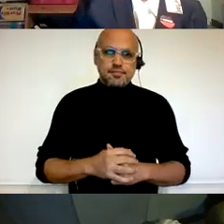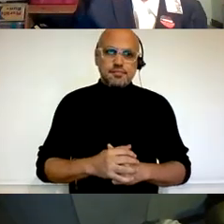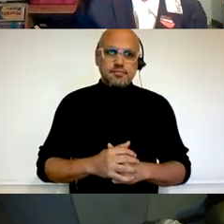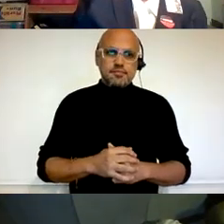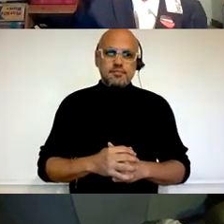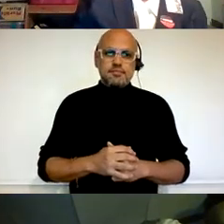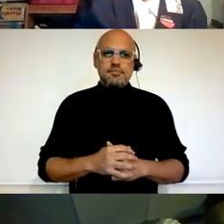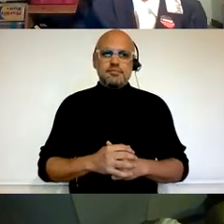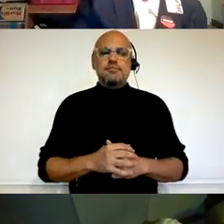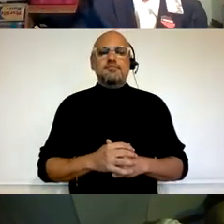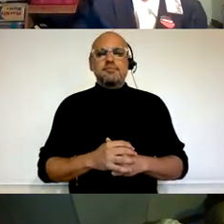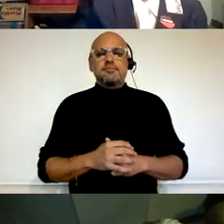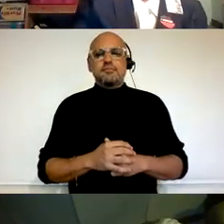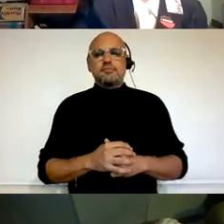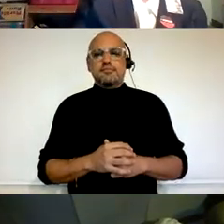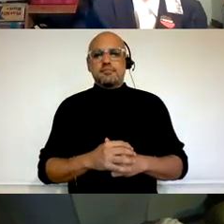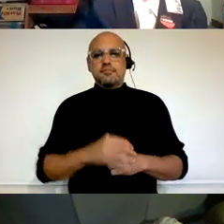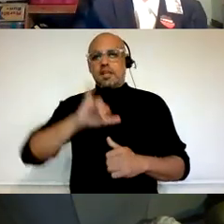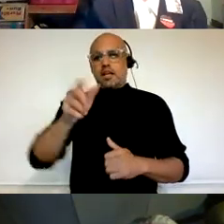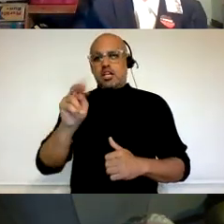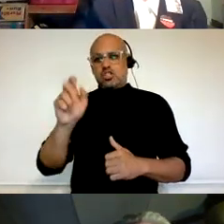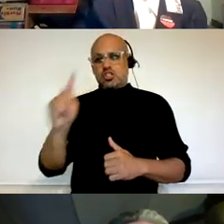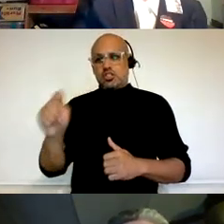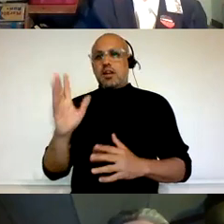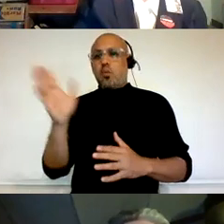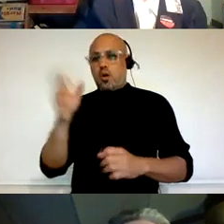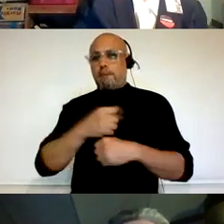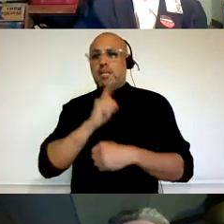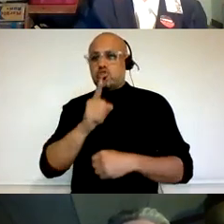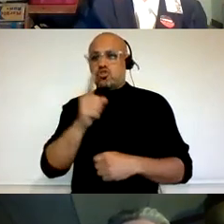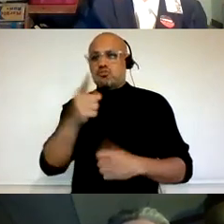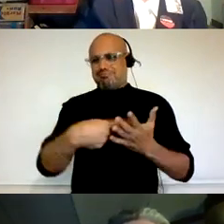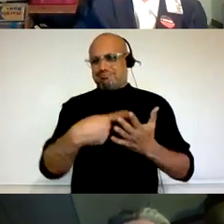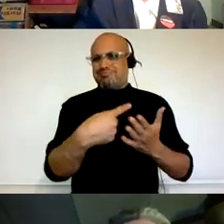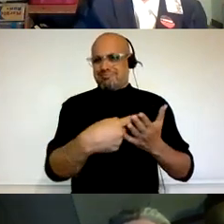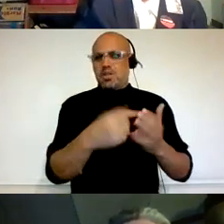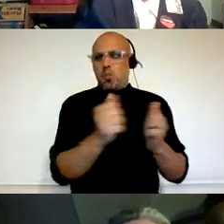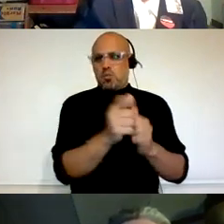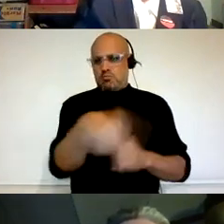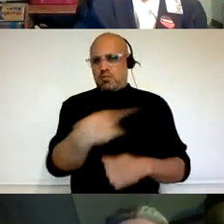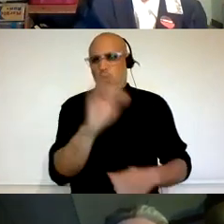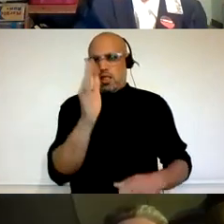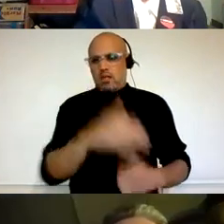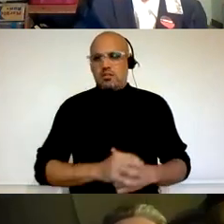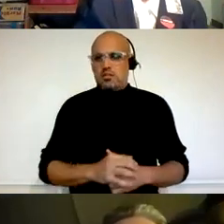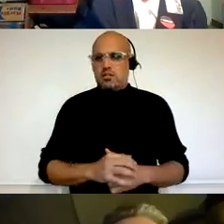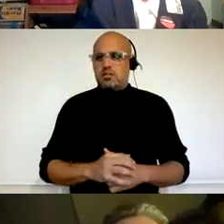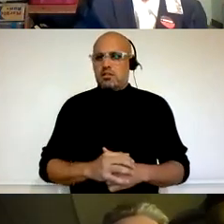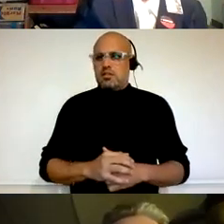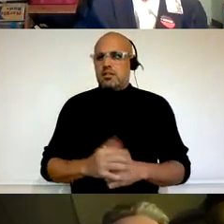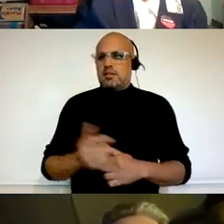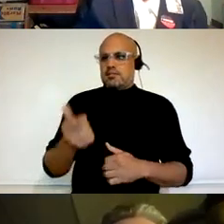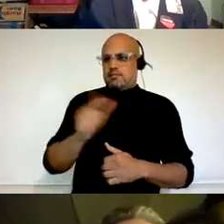I will then, Ms. Janet will make sure that she will go over this with you. I do have a couple of